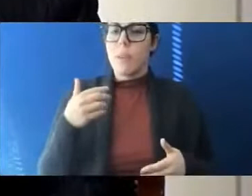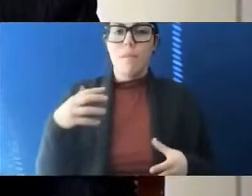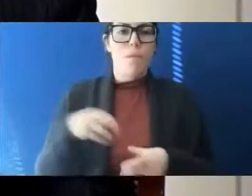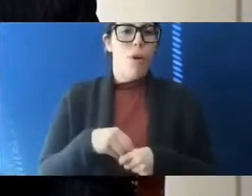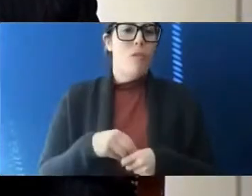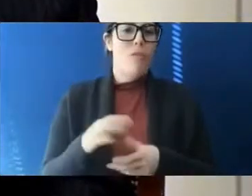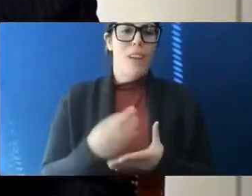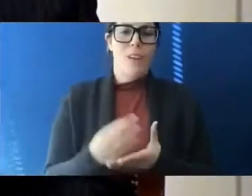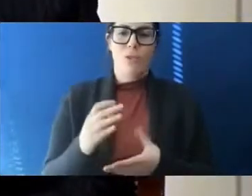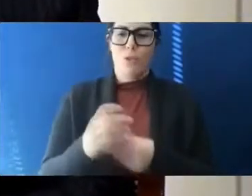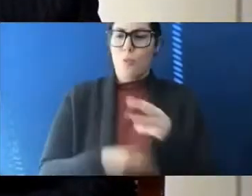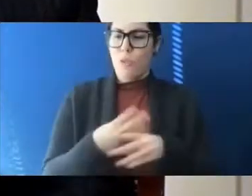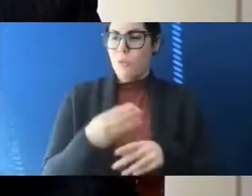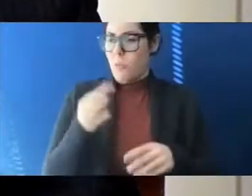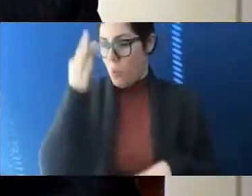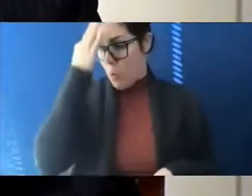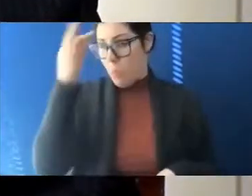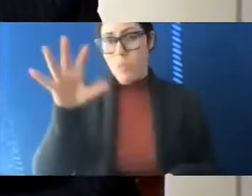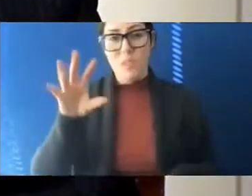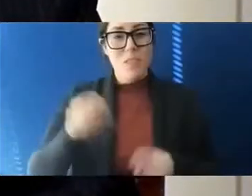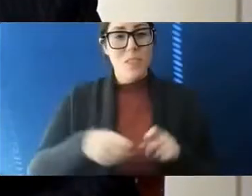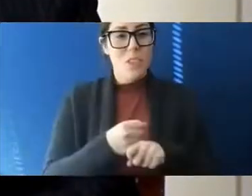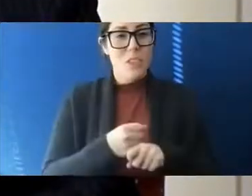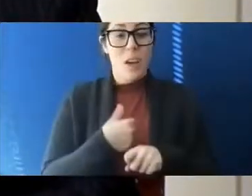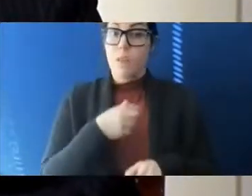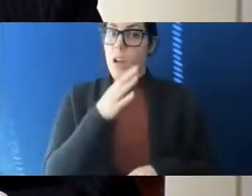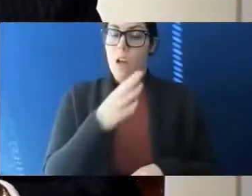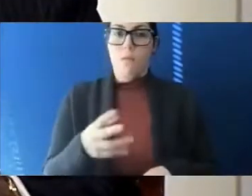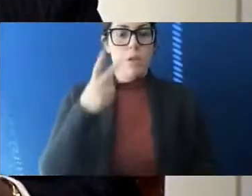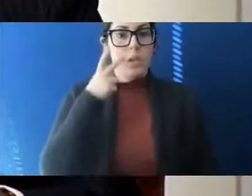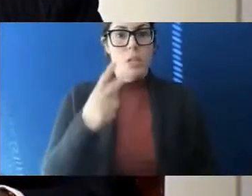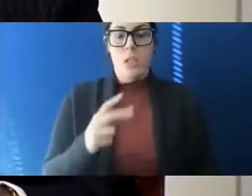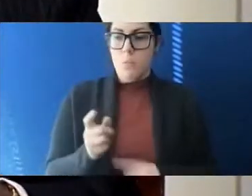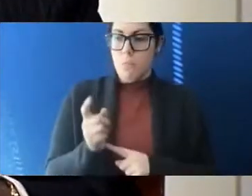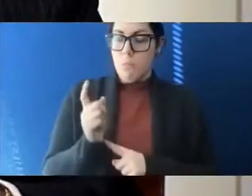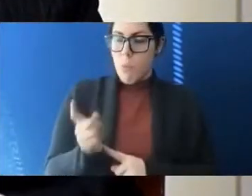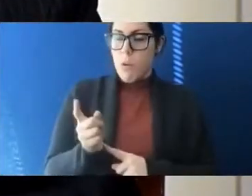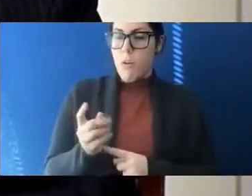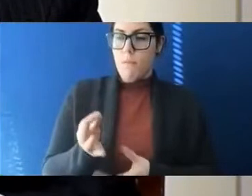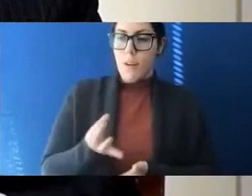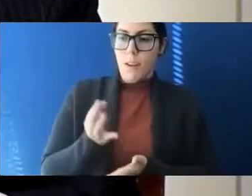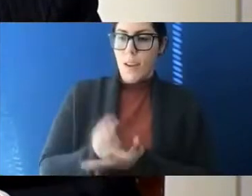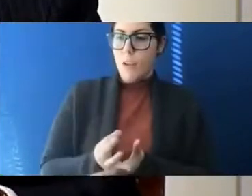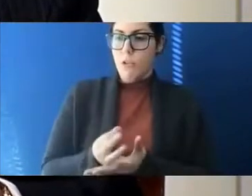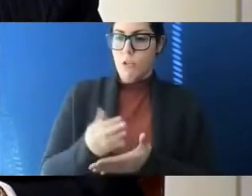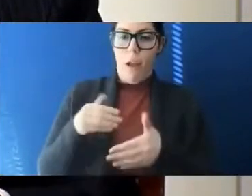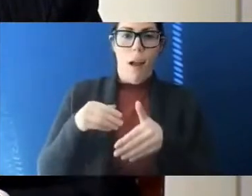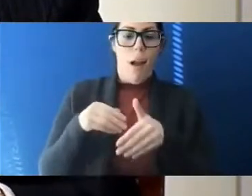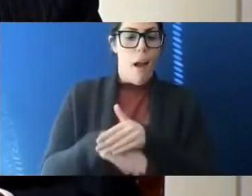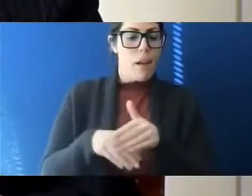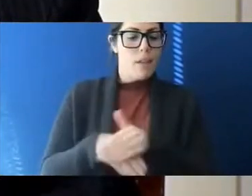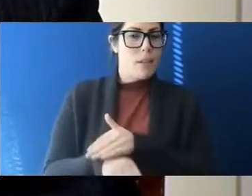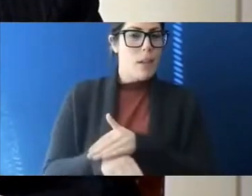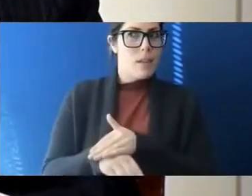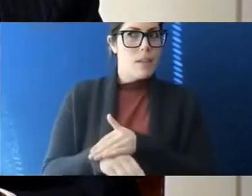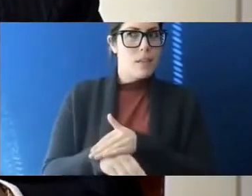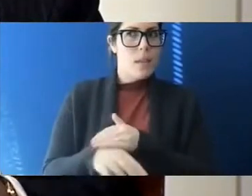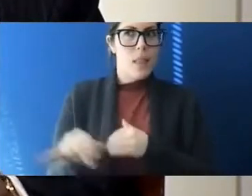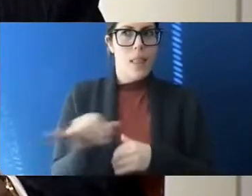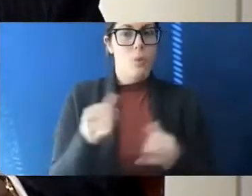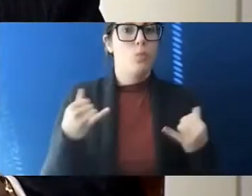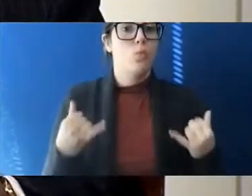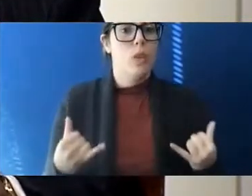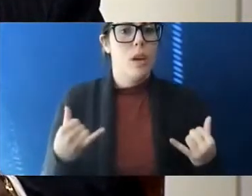for almost 50 years. I've never seen a moment of financial access as we're feeling it